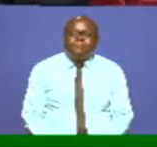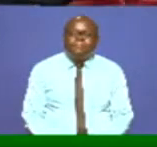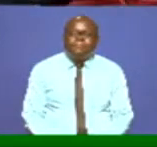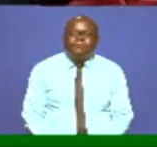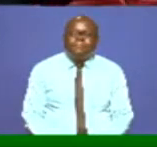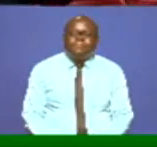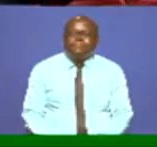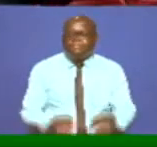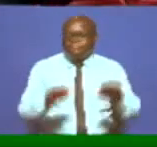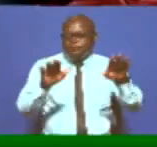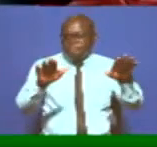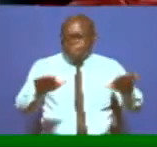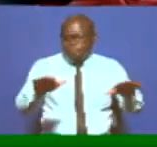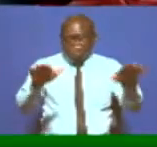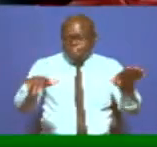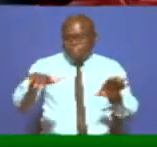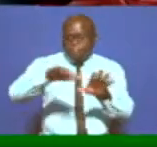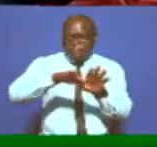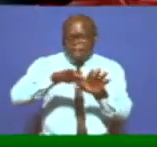Other members,